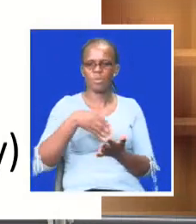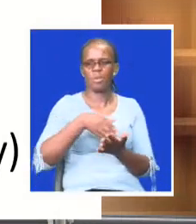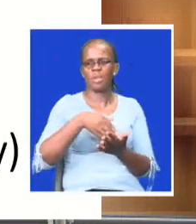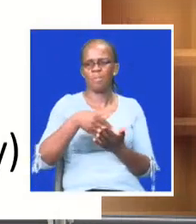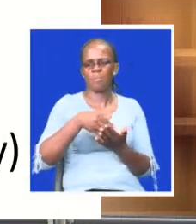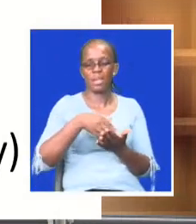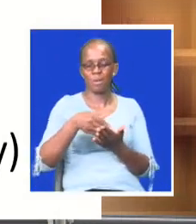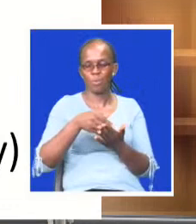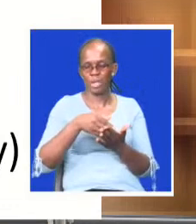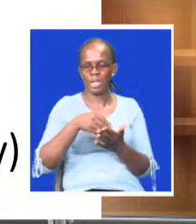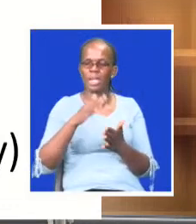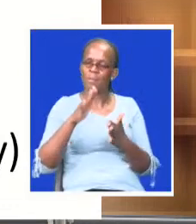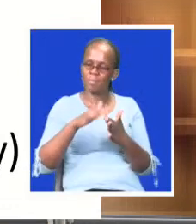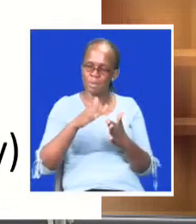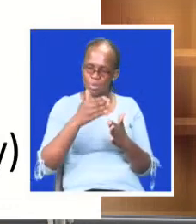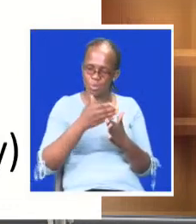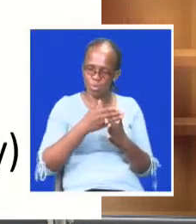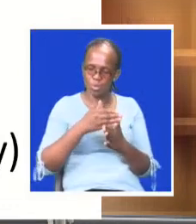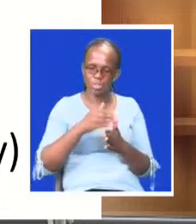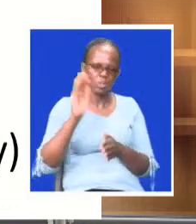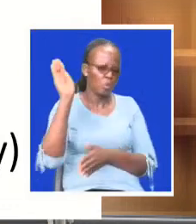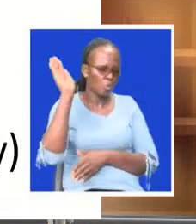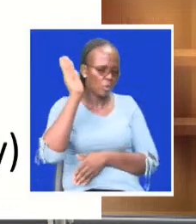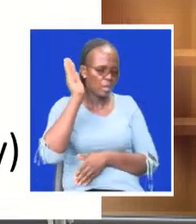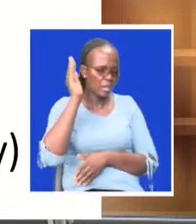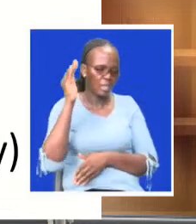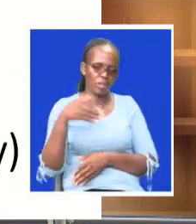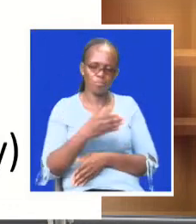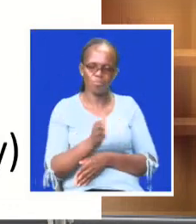She listened to the serpent.